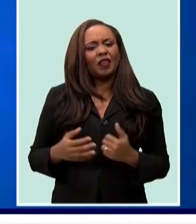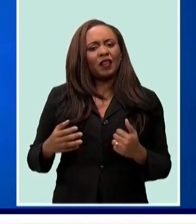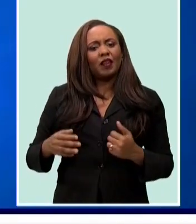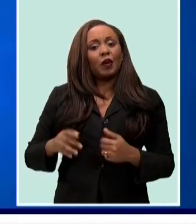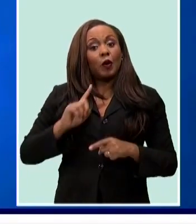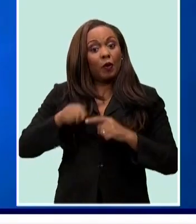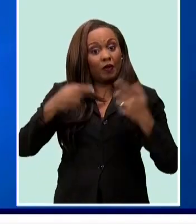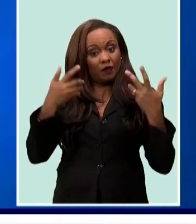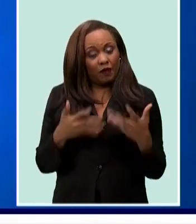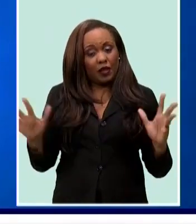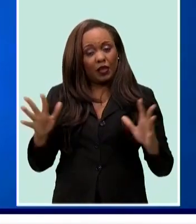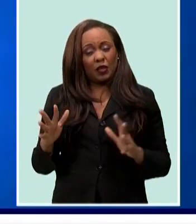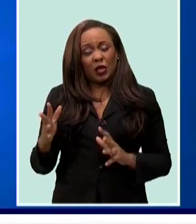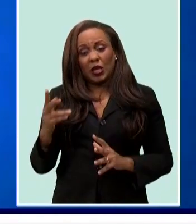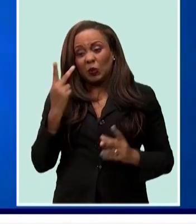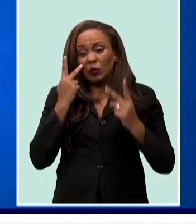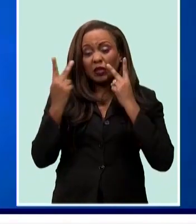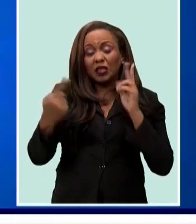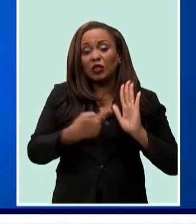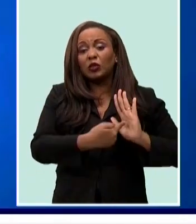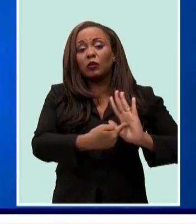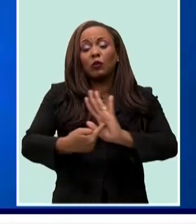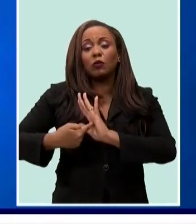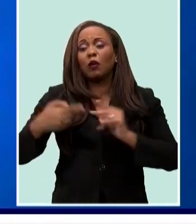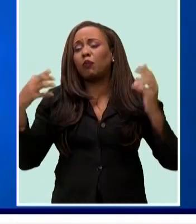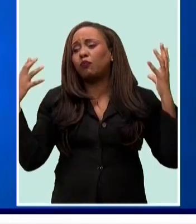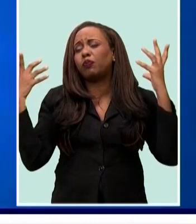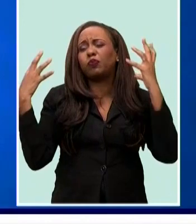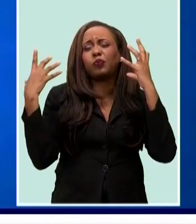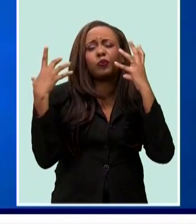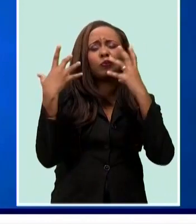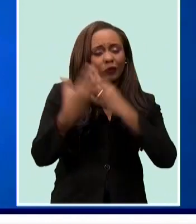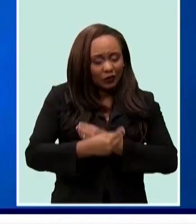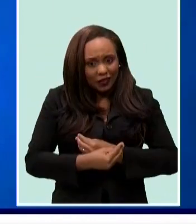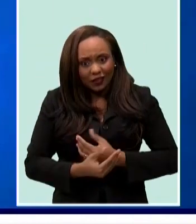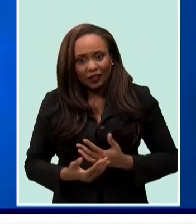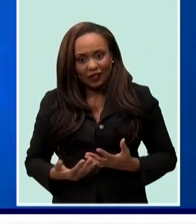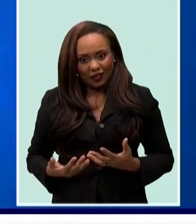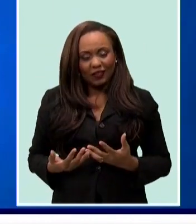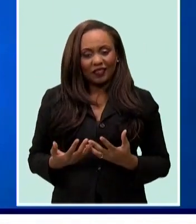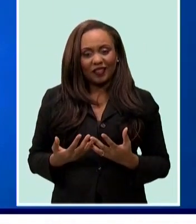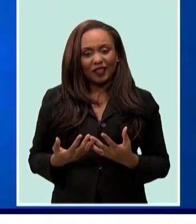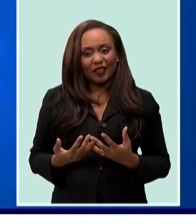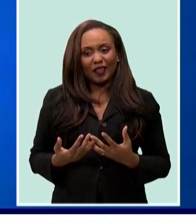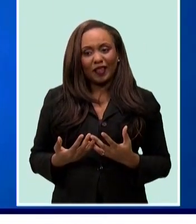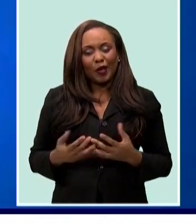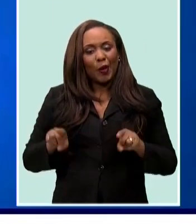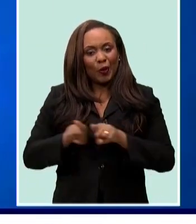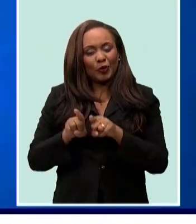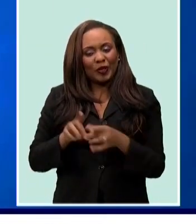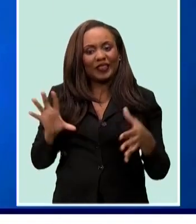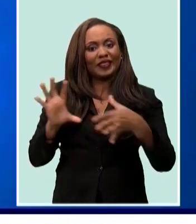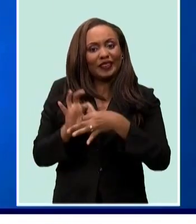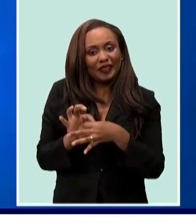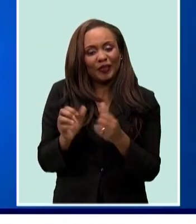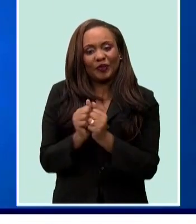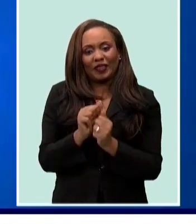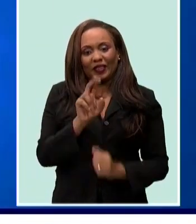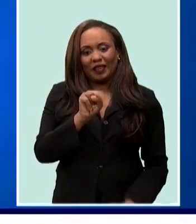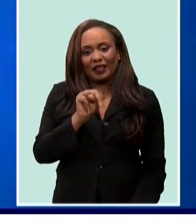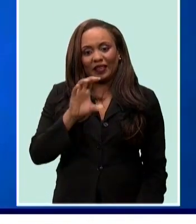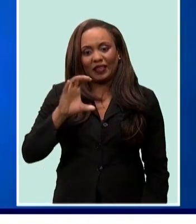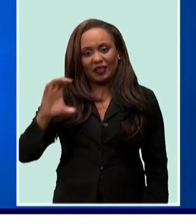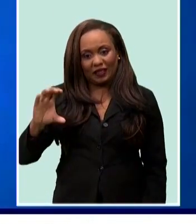to be under the Ministry of the Environment and also under the NCC.